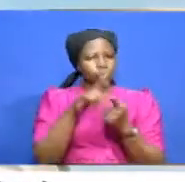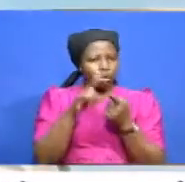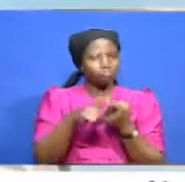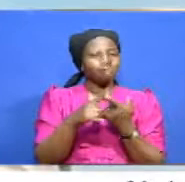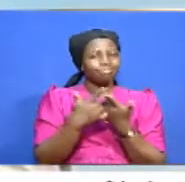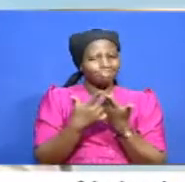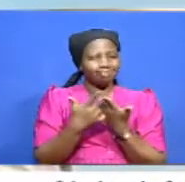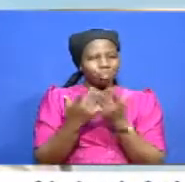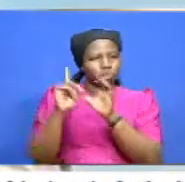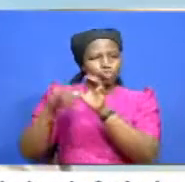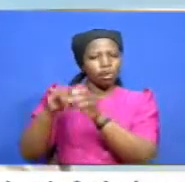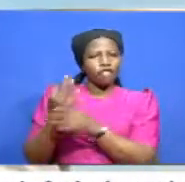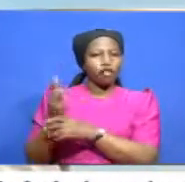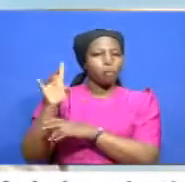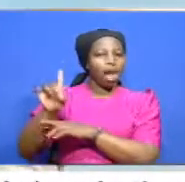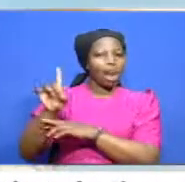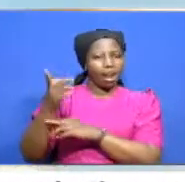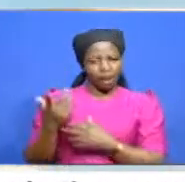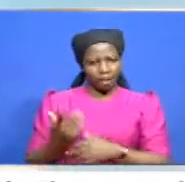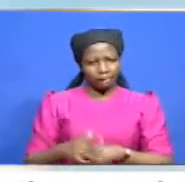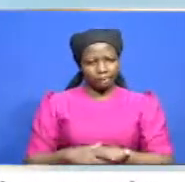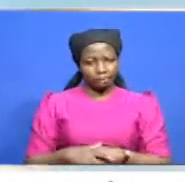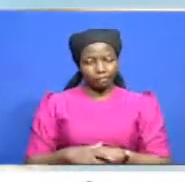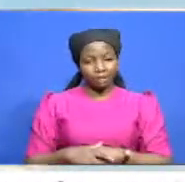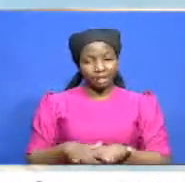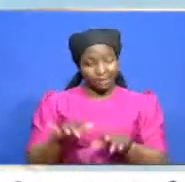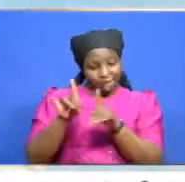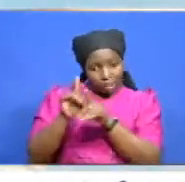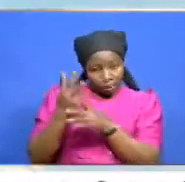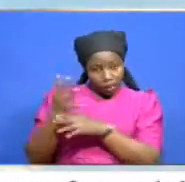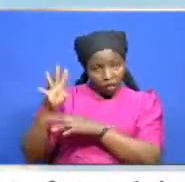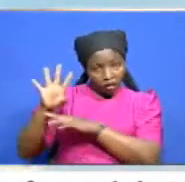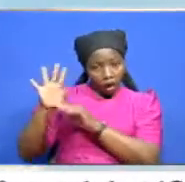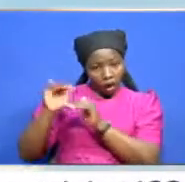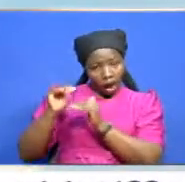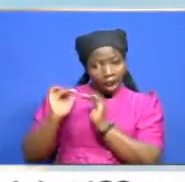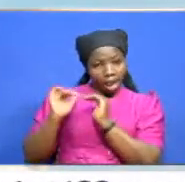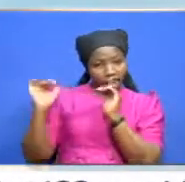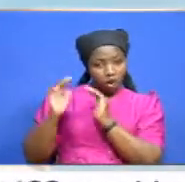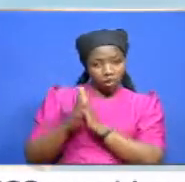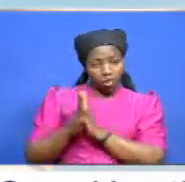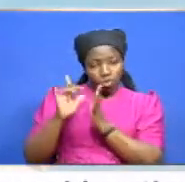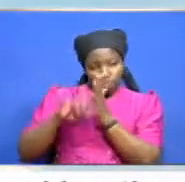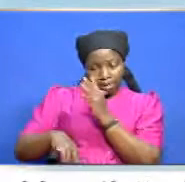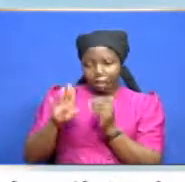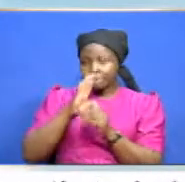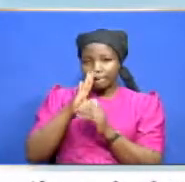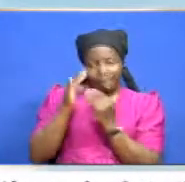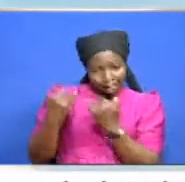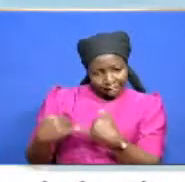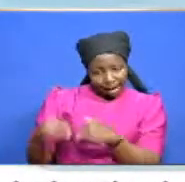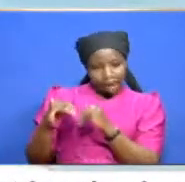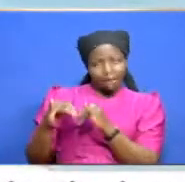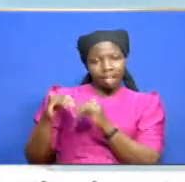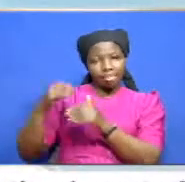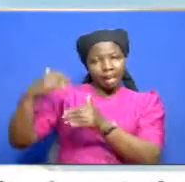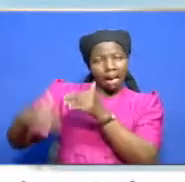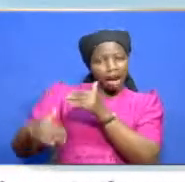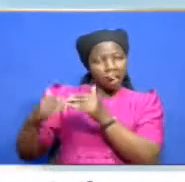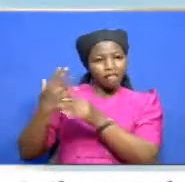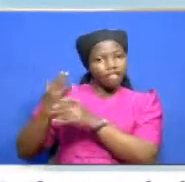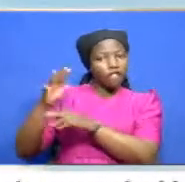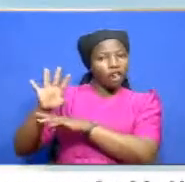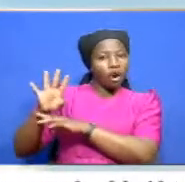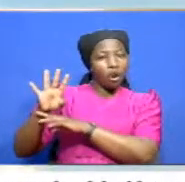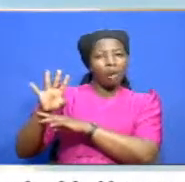1. So this is what's going to happen. Even at Form 4 level, what is being tested at the end of Form 4 mm-hmm.